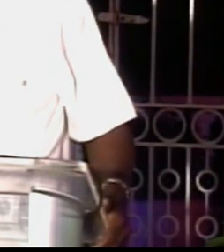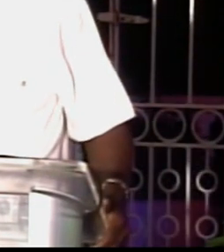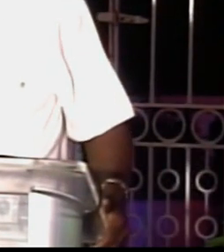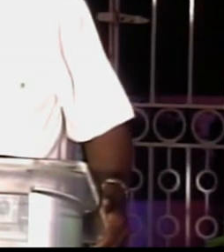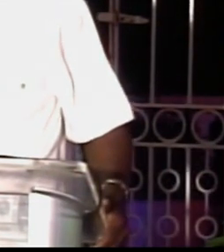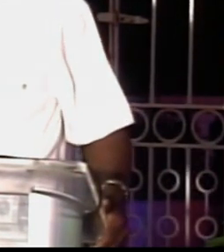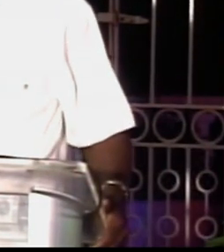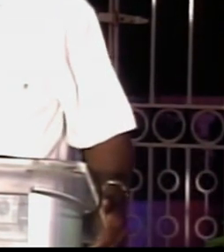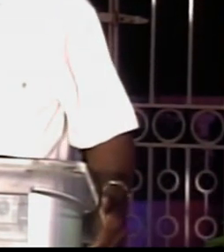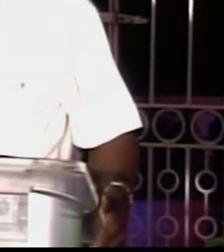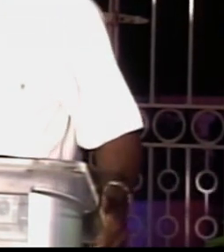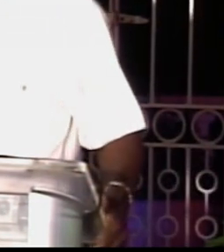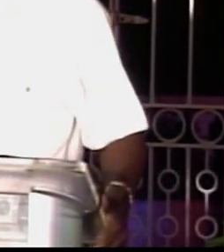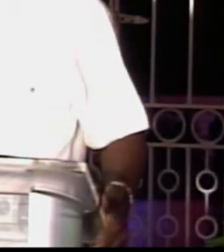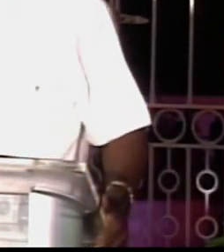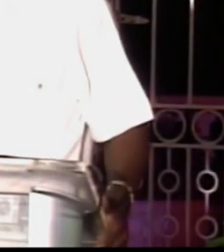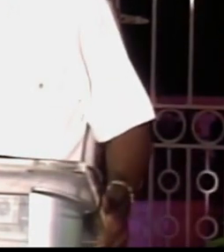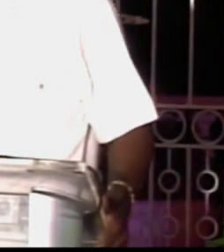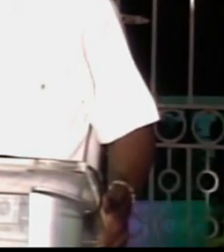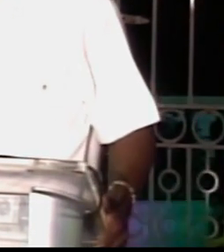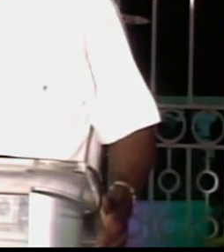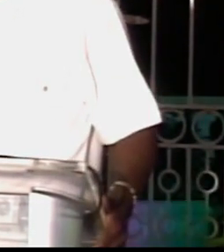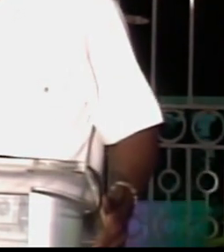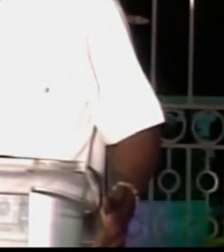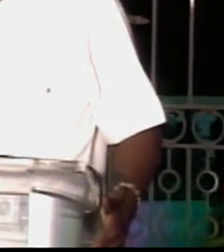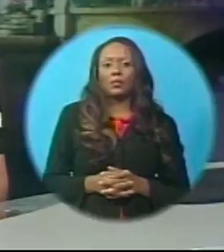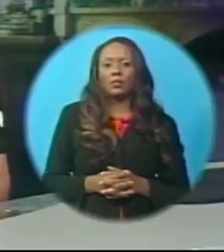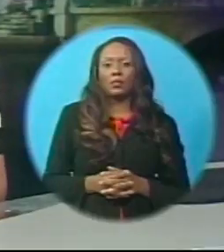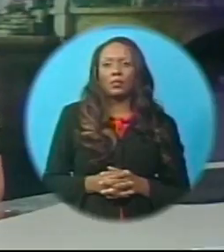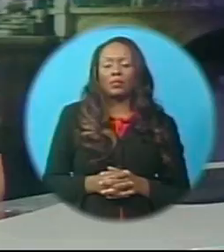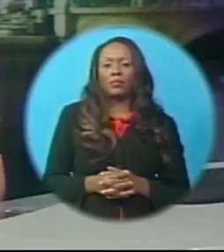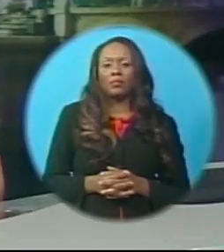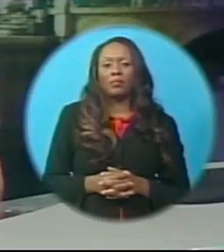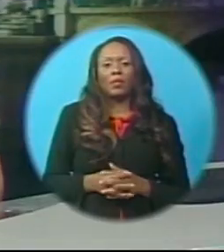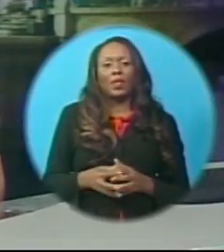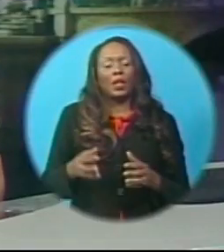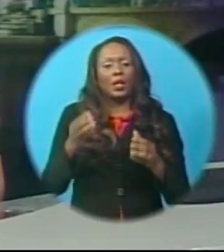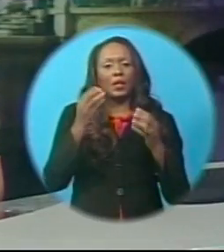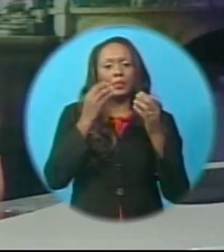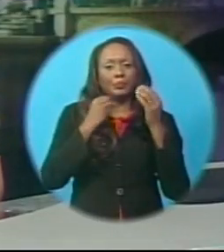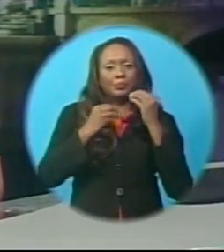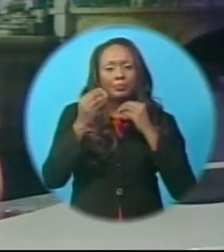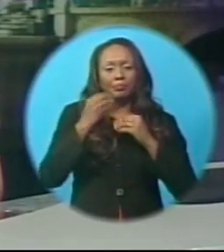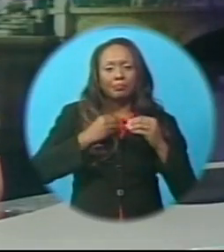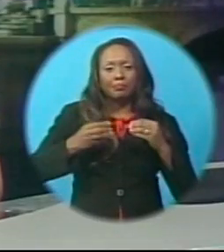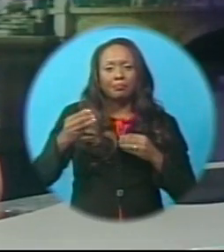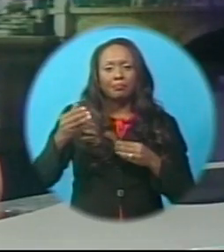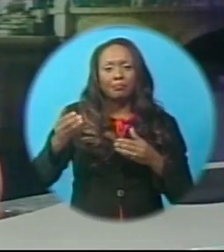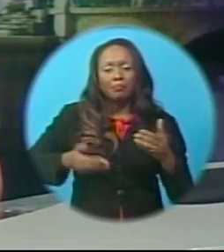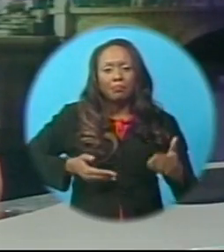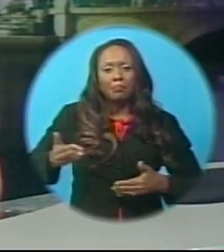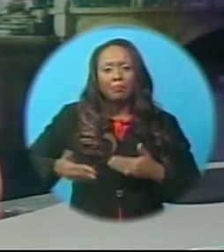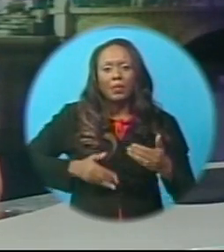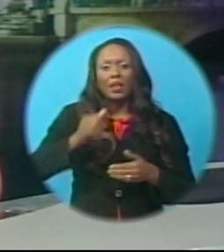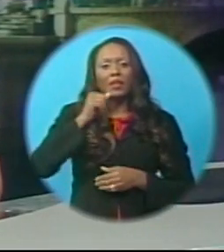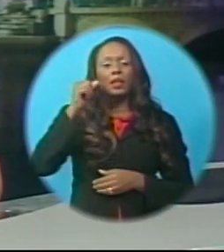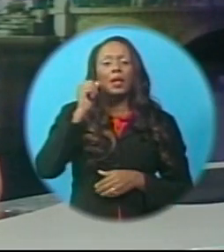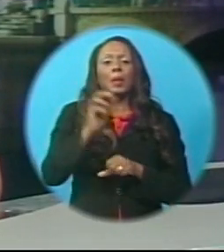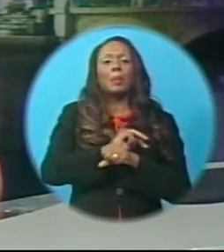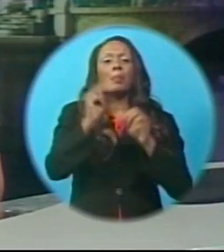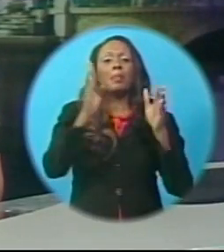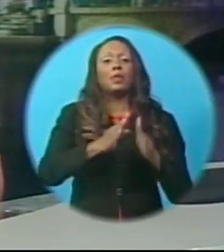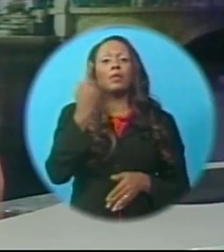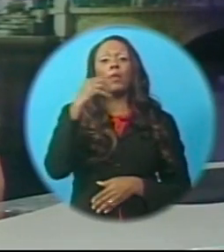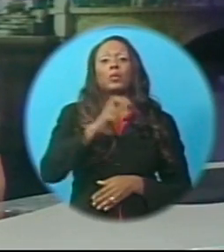for your enjoyment, for your relaxation, for your recreation. During that reception, which was attended by Minister of Tourism Richard